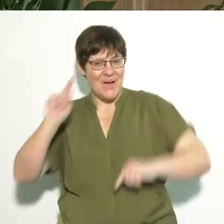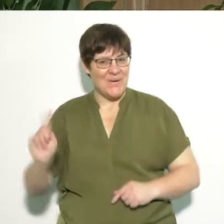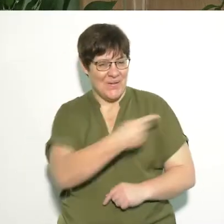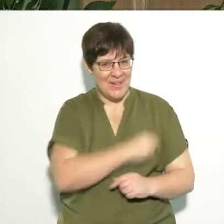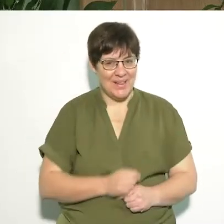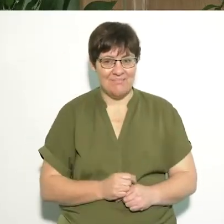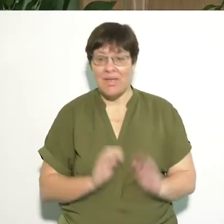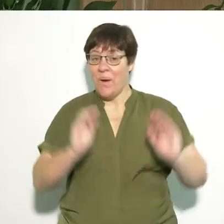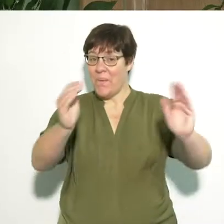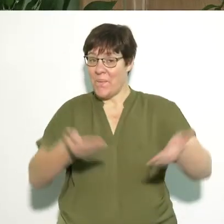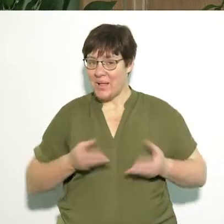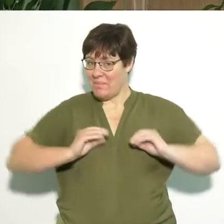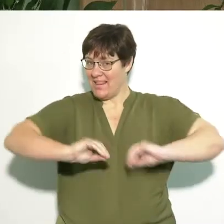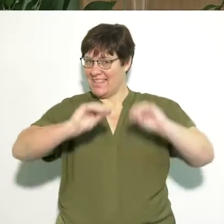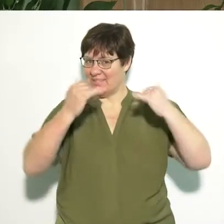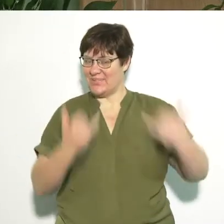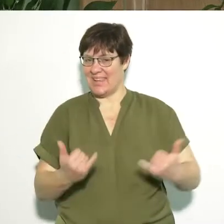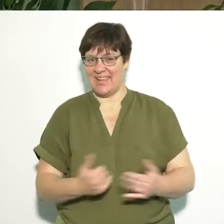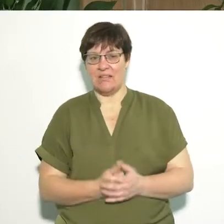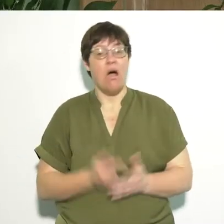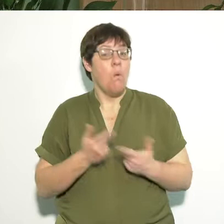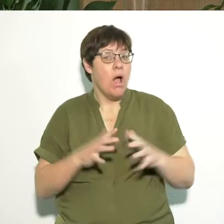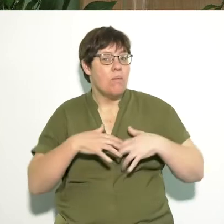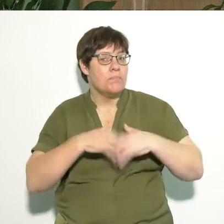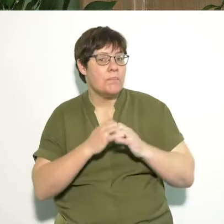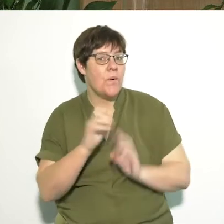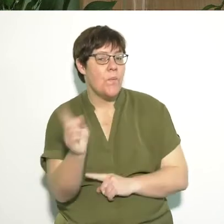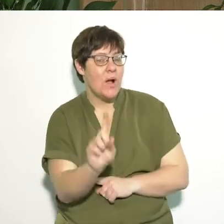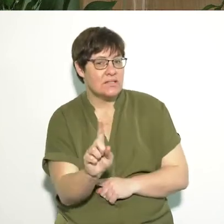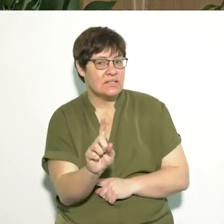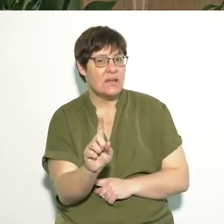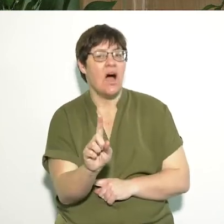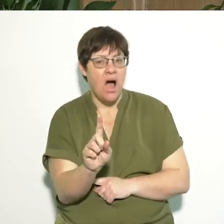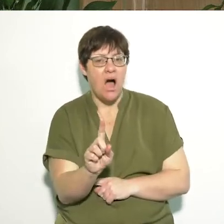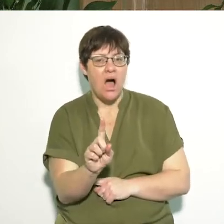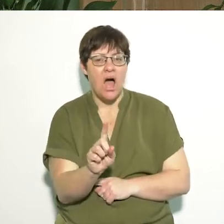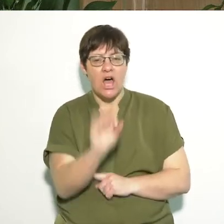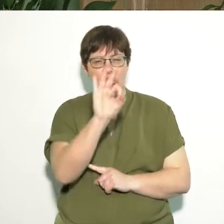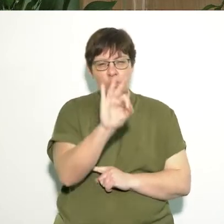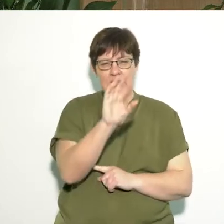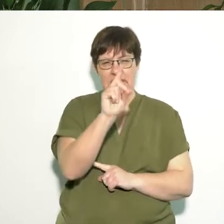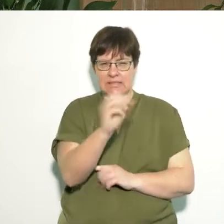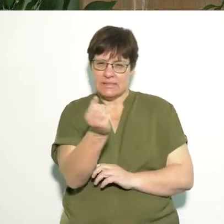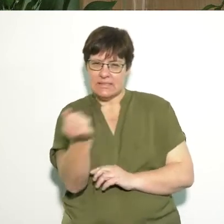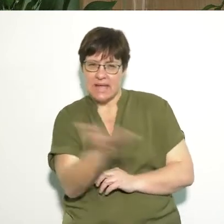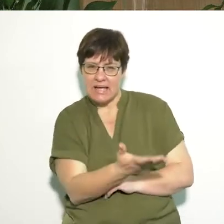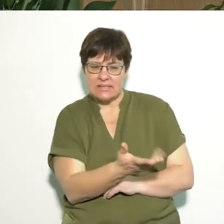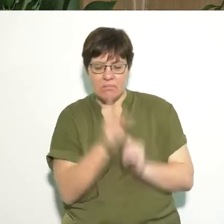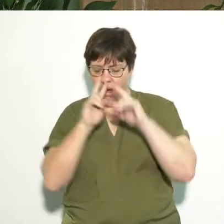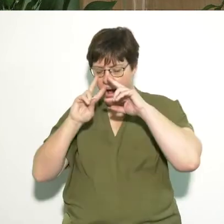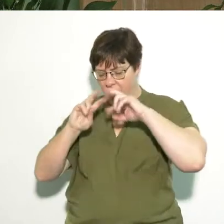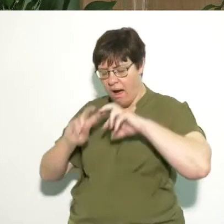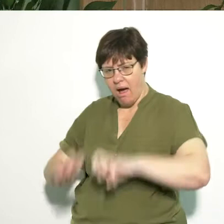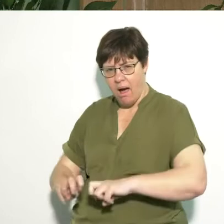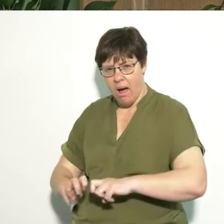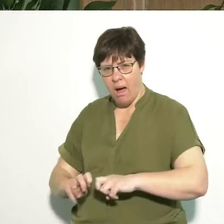Hello everybody, welcome to today's lesson where we'll be making 3D dice as well as